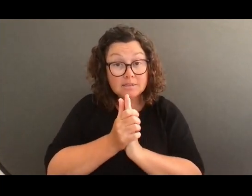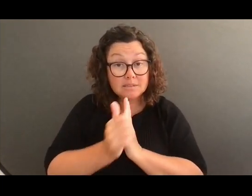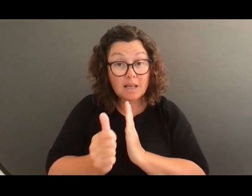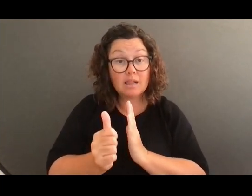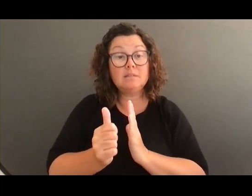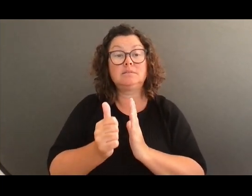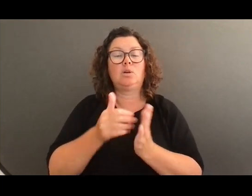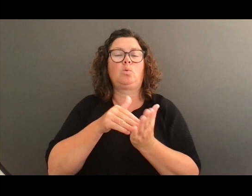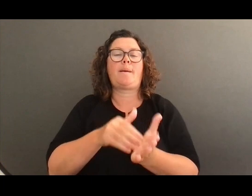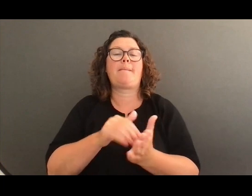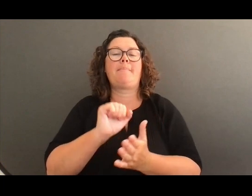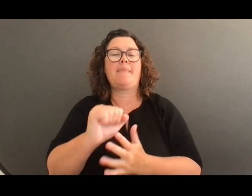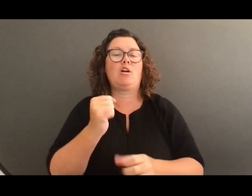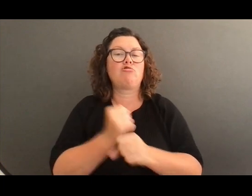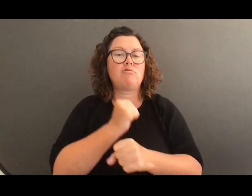work.